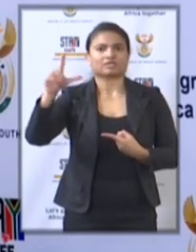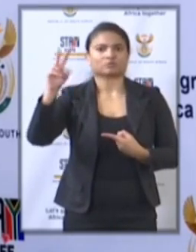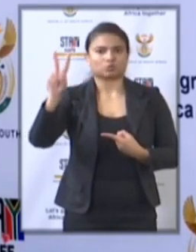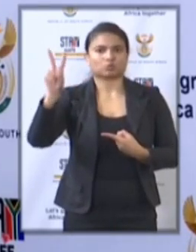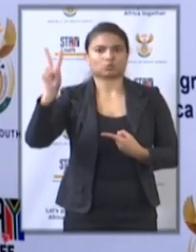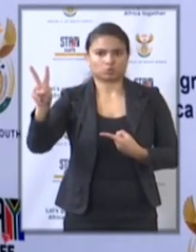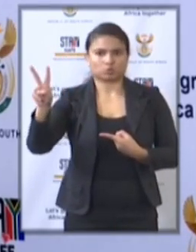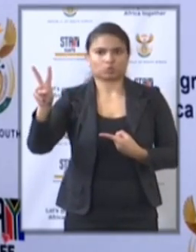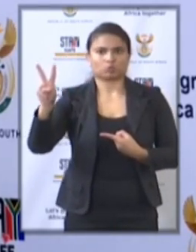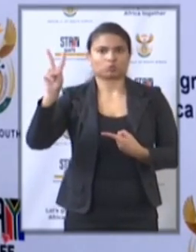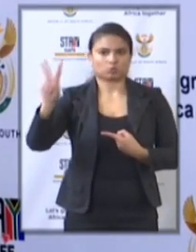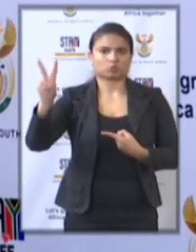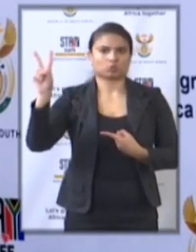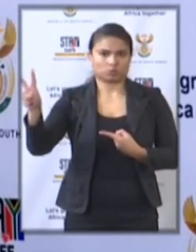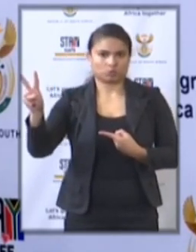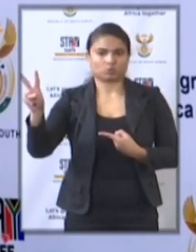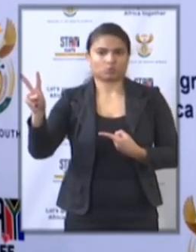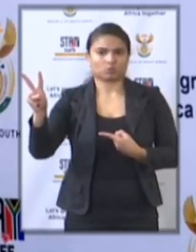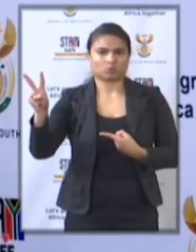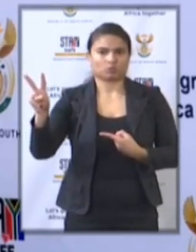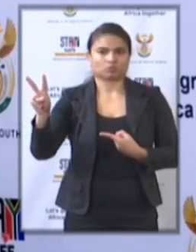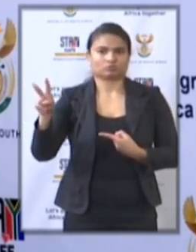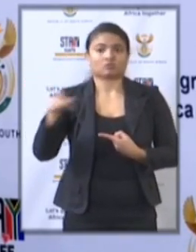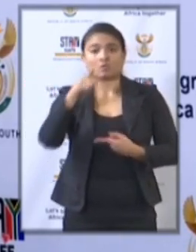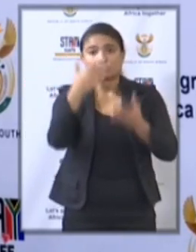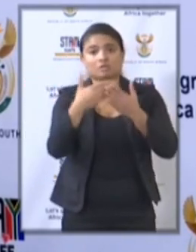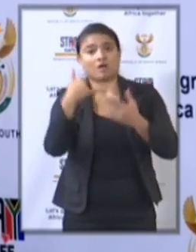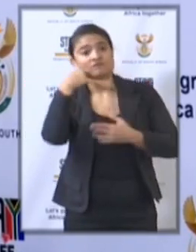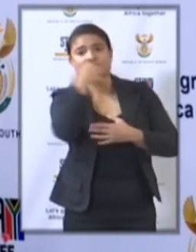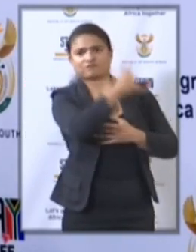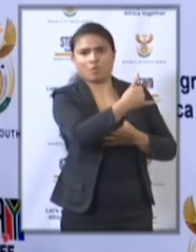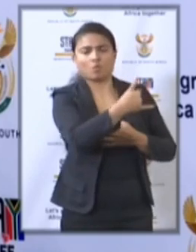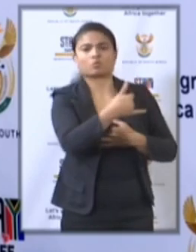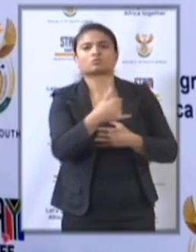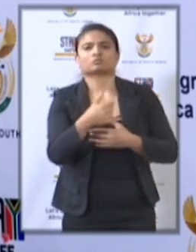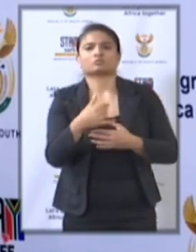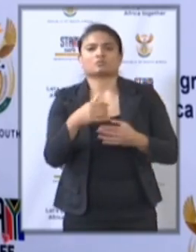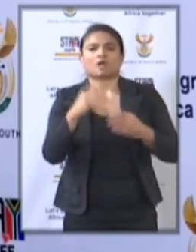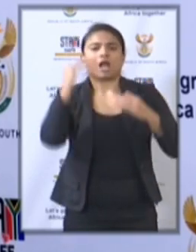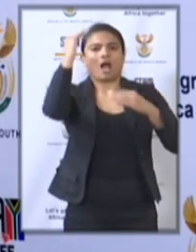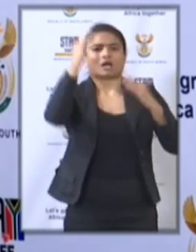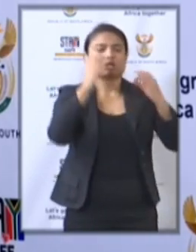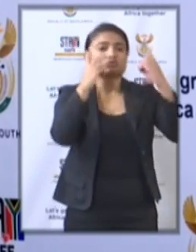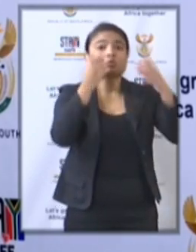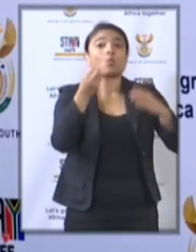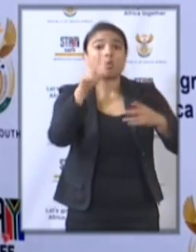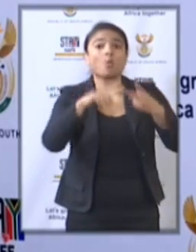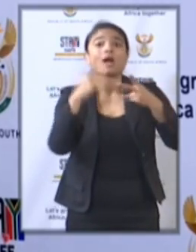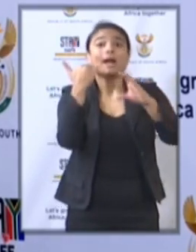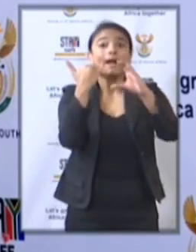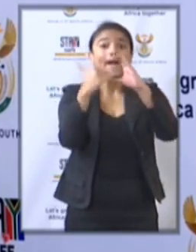0800-872222, and you can also send an email to